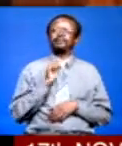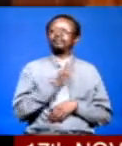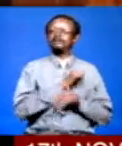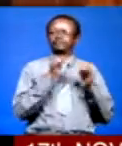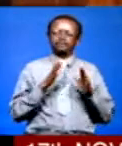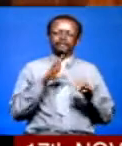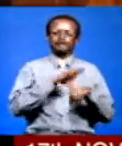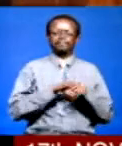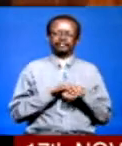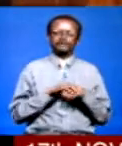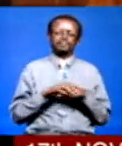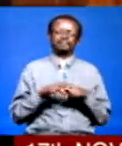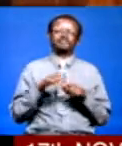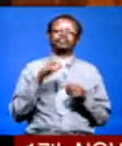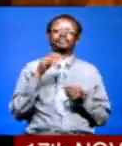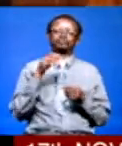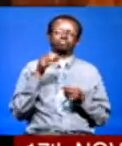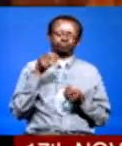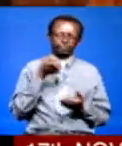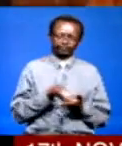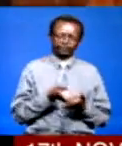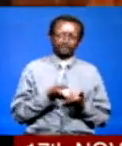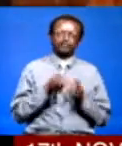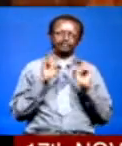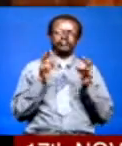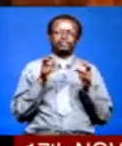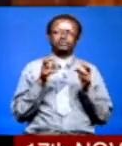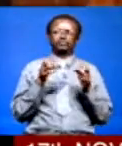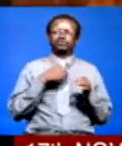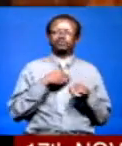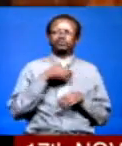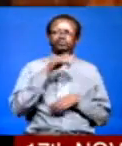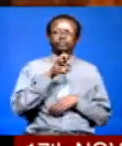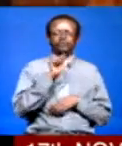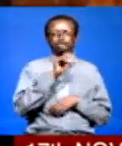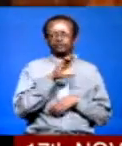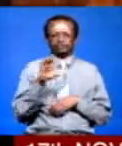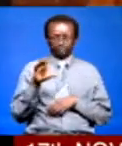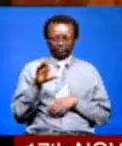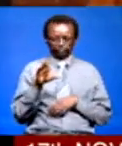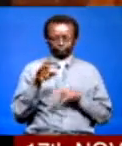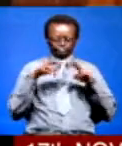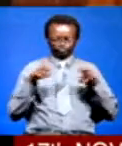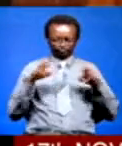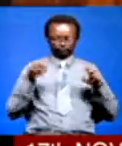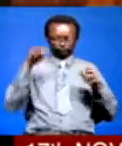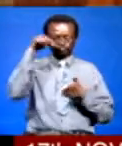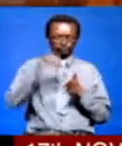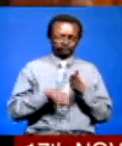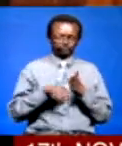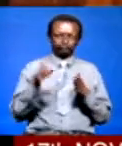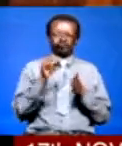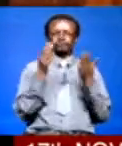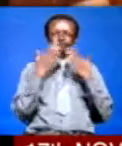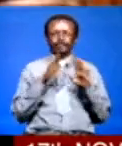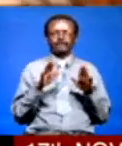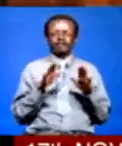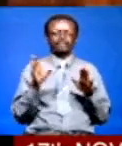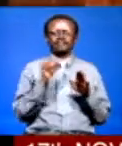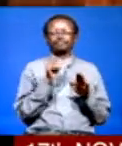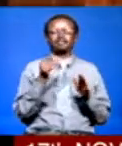Speaker, sir, was investigated by ESCC to finality and was the subject of litigation in court,